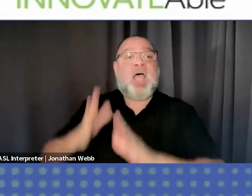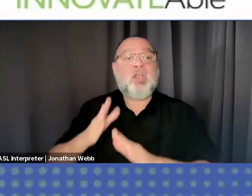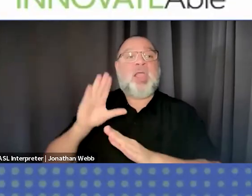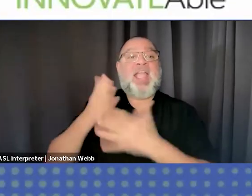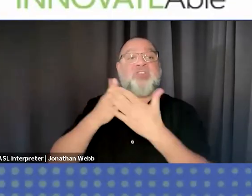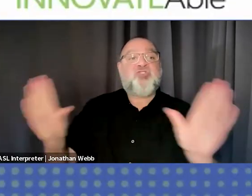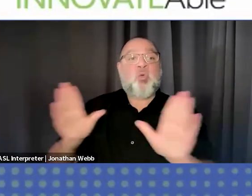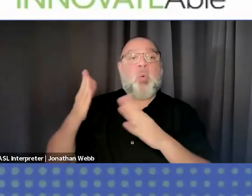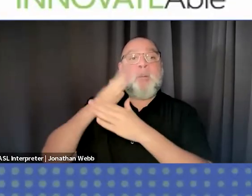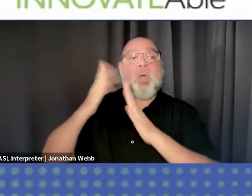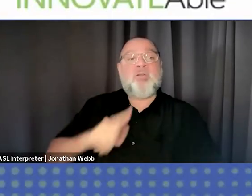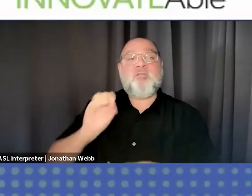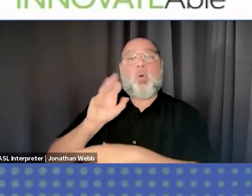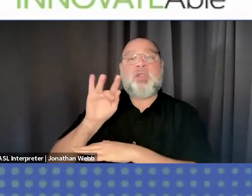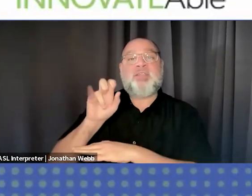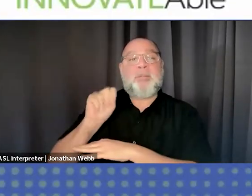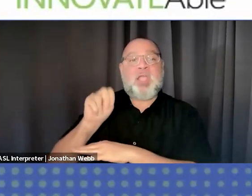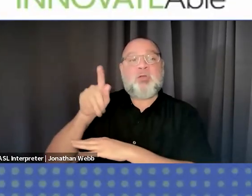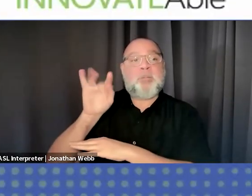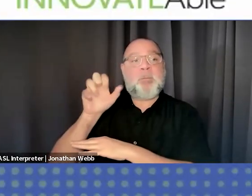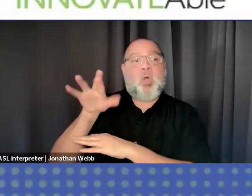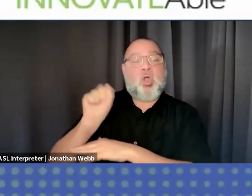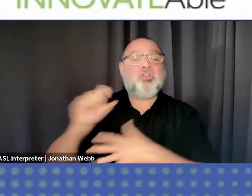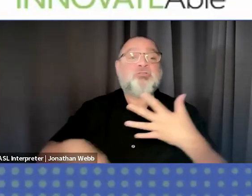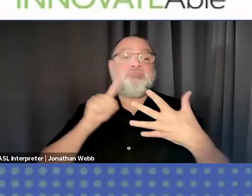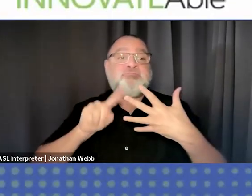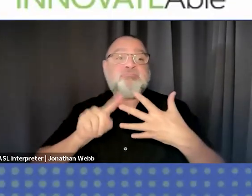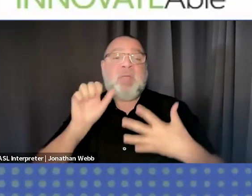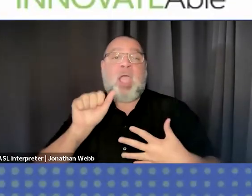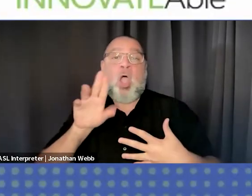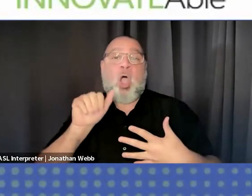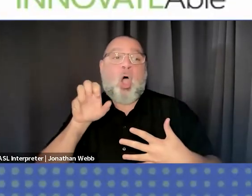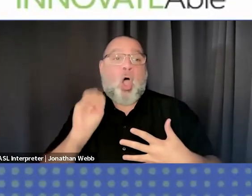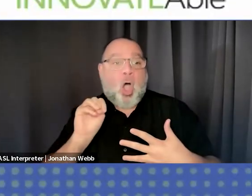Partners. Autumn Saxton is the Chief